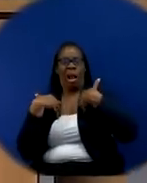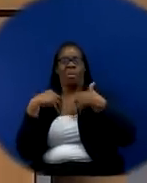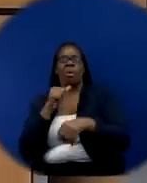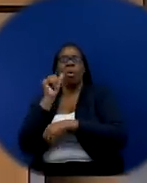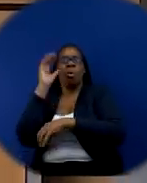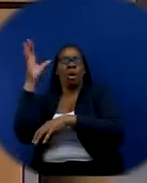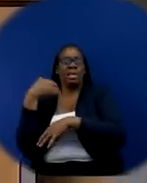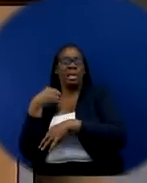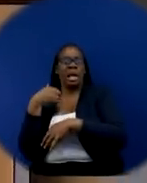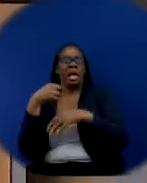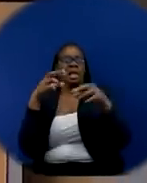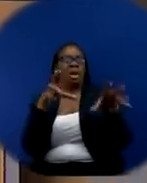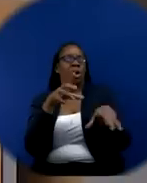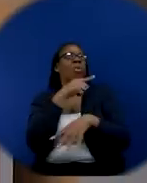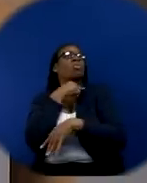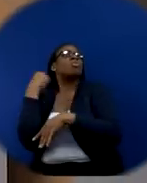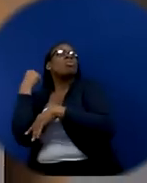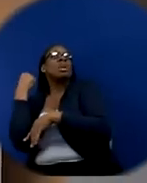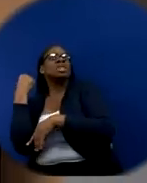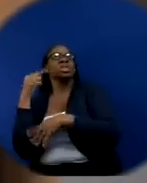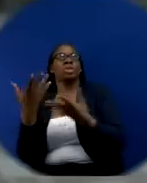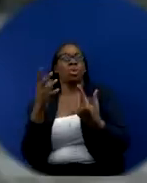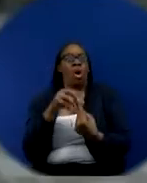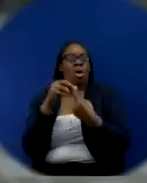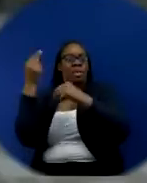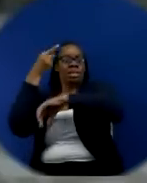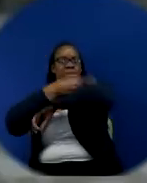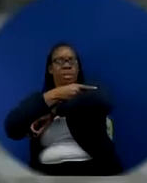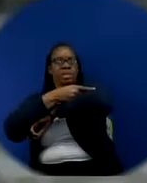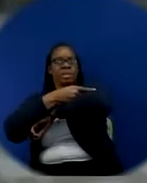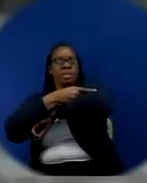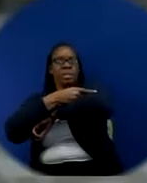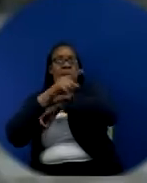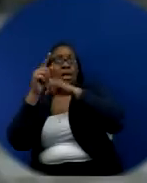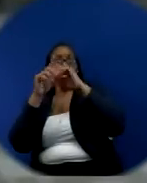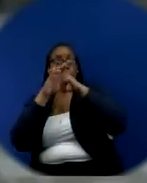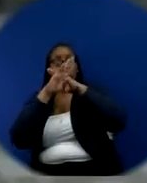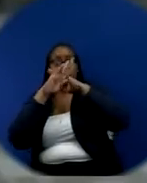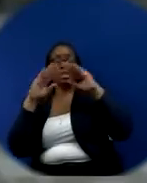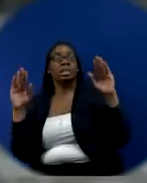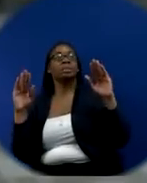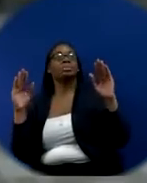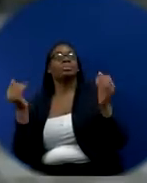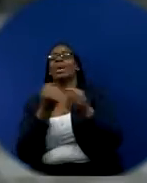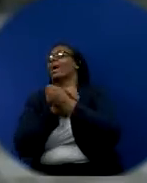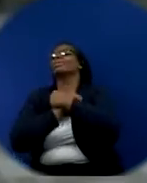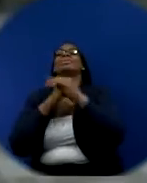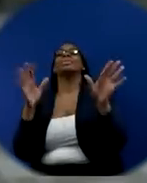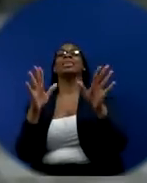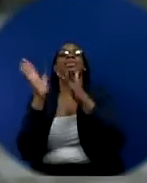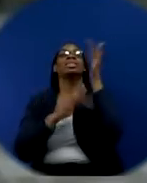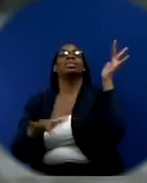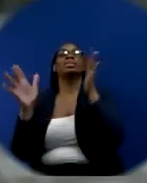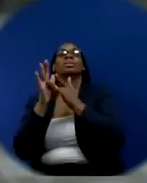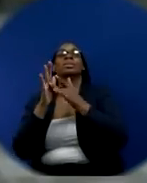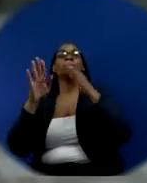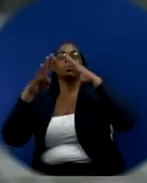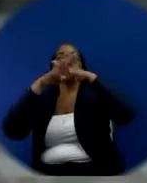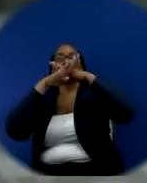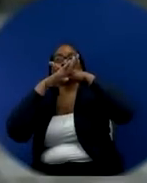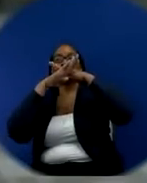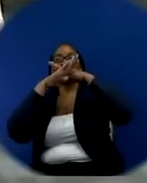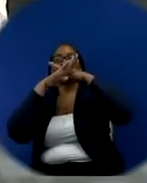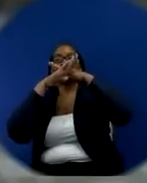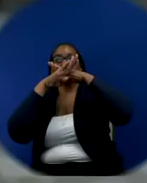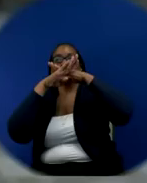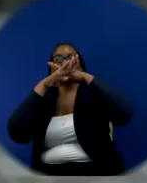and rescue it on the Sabbath day? And he silenced the room. I love it. Jesus knows how to shut it down.